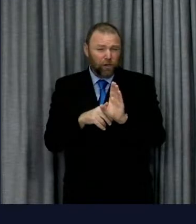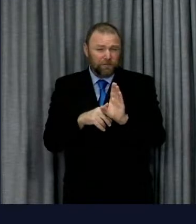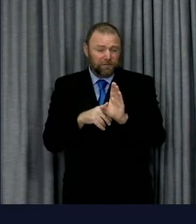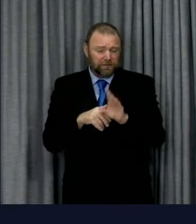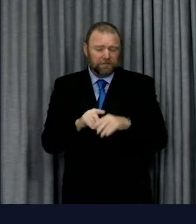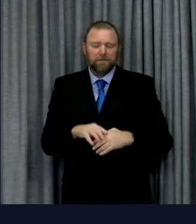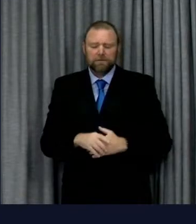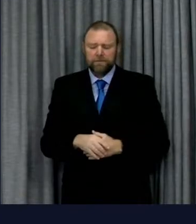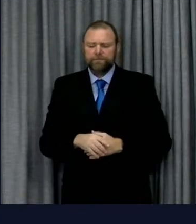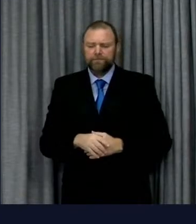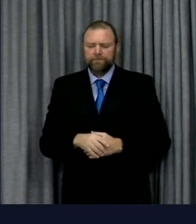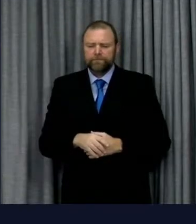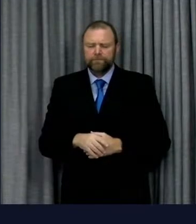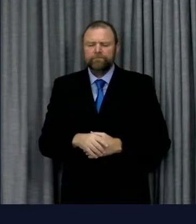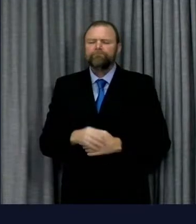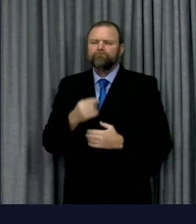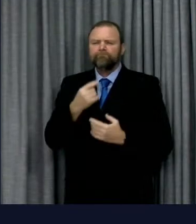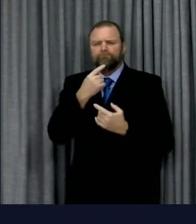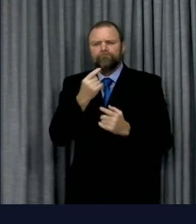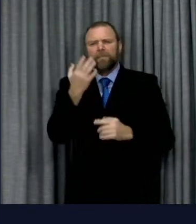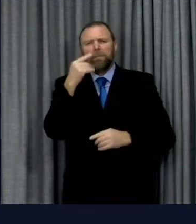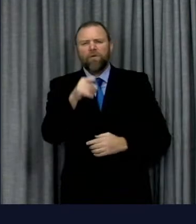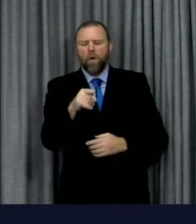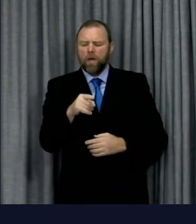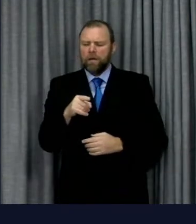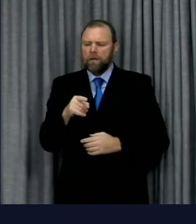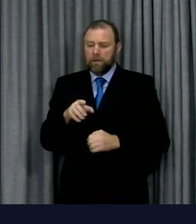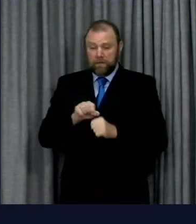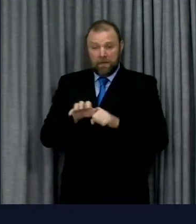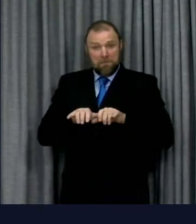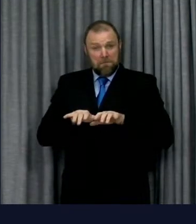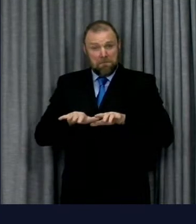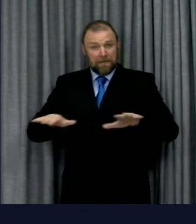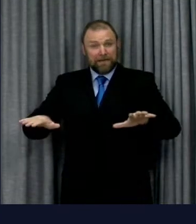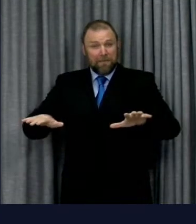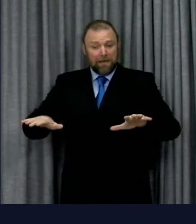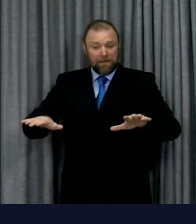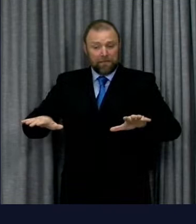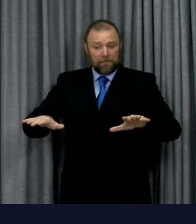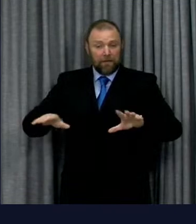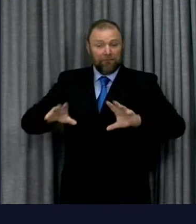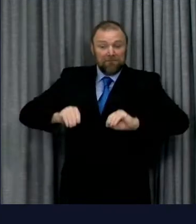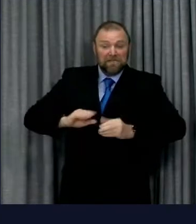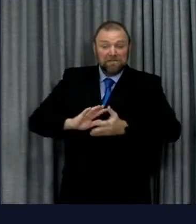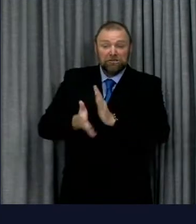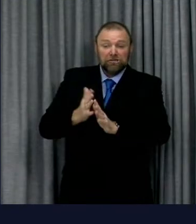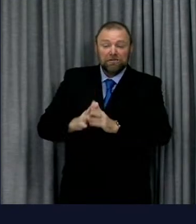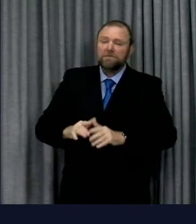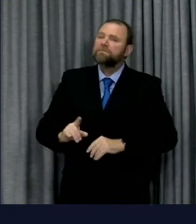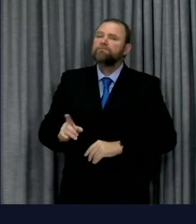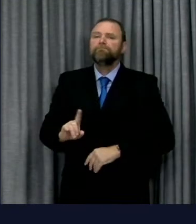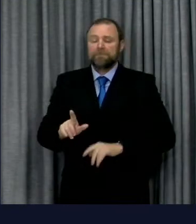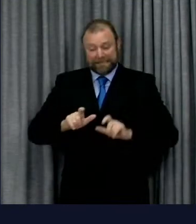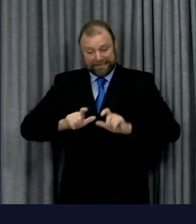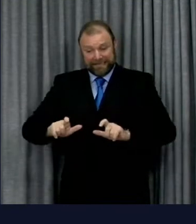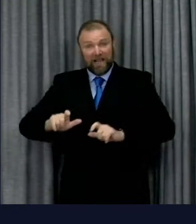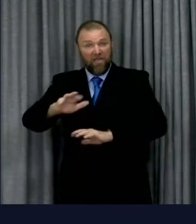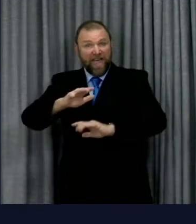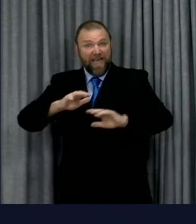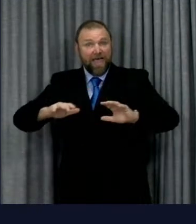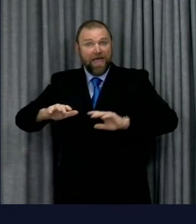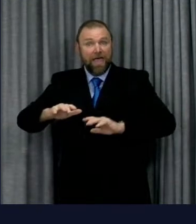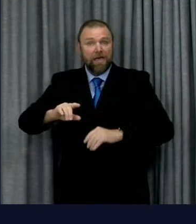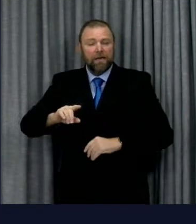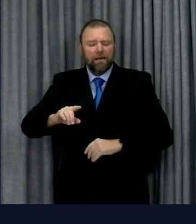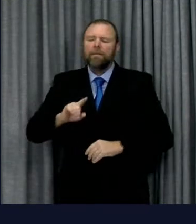said earlier, sadly the pandemic is not yet over. Coronavirus is still with us. But we